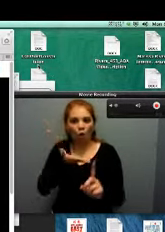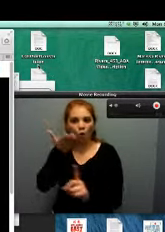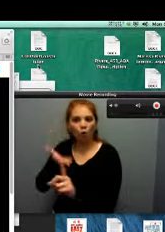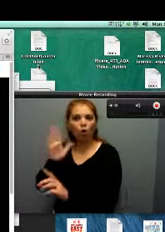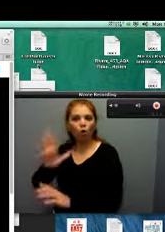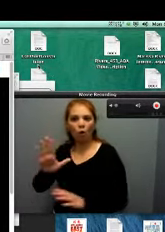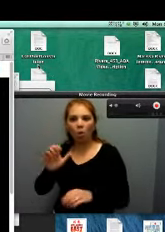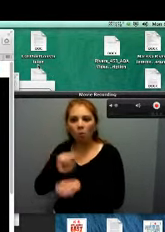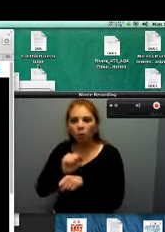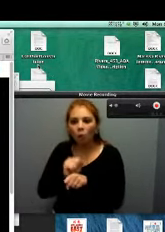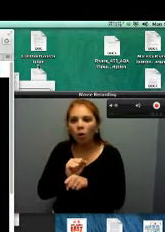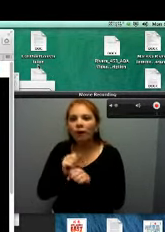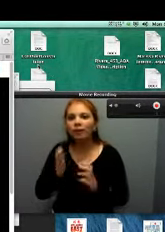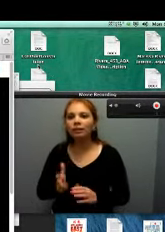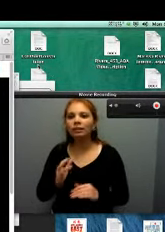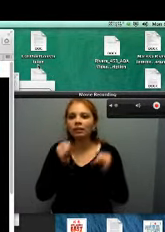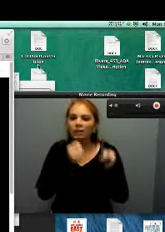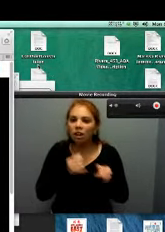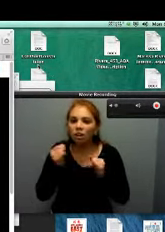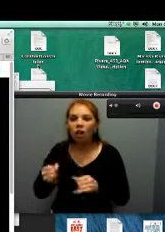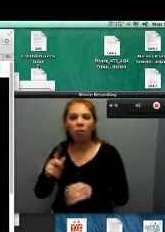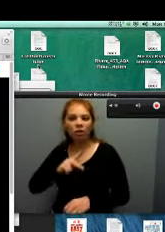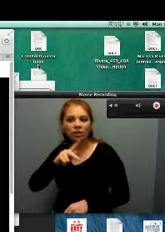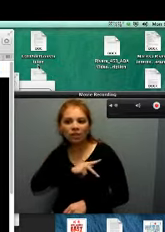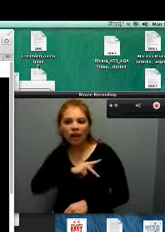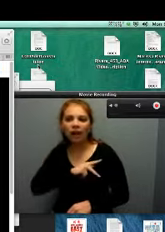their personalities, and their styles.